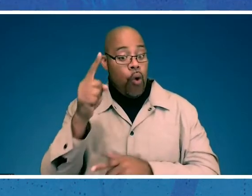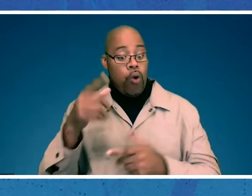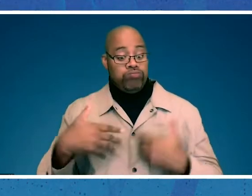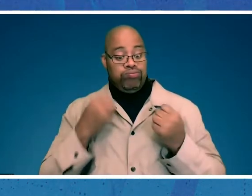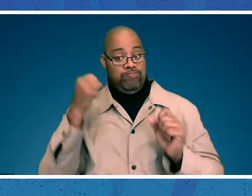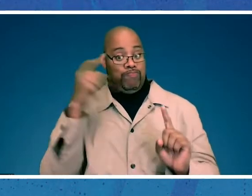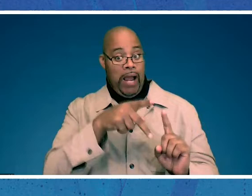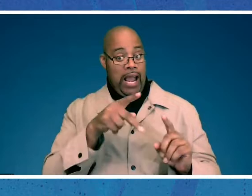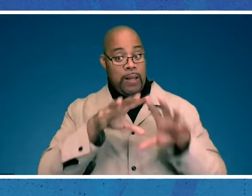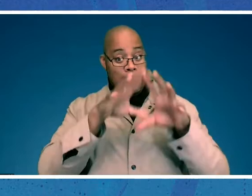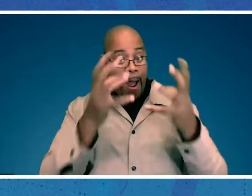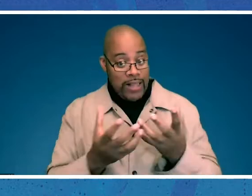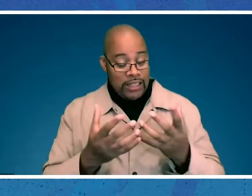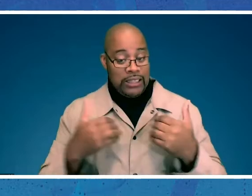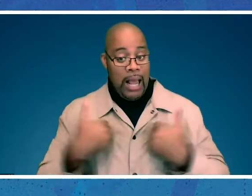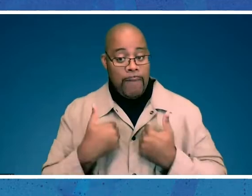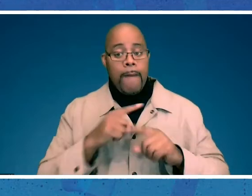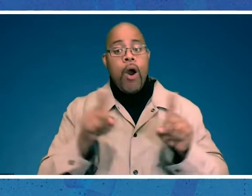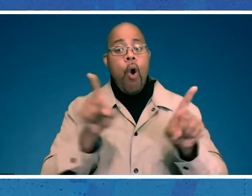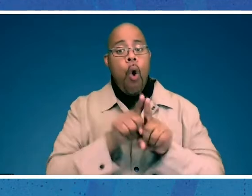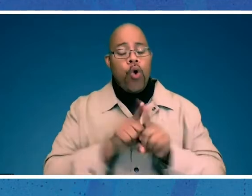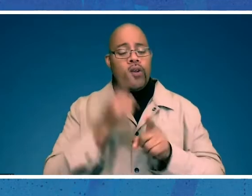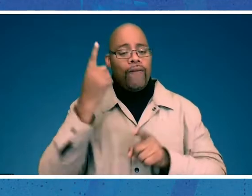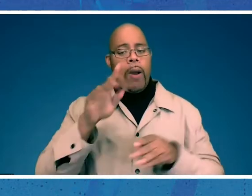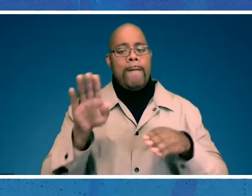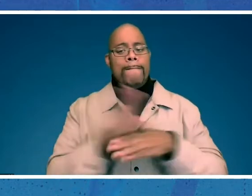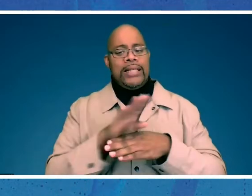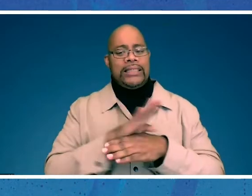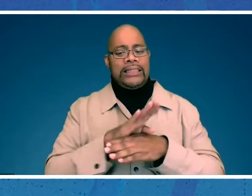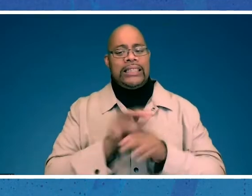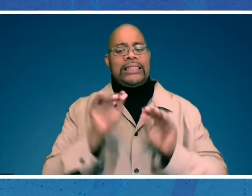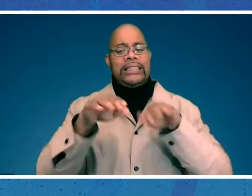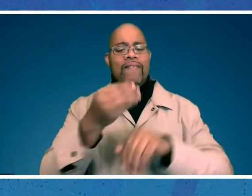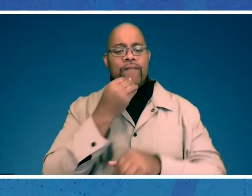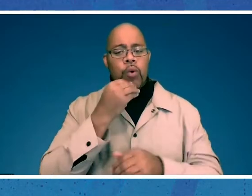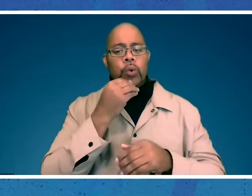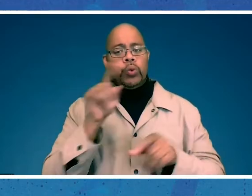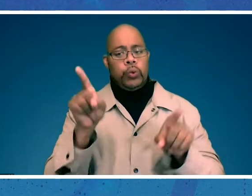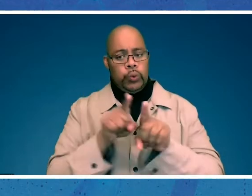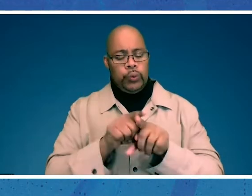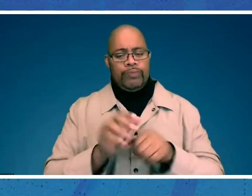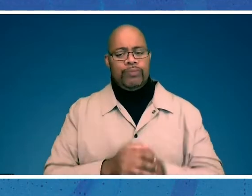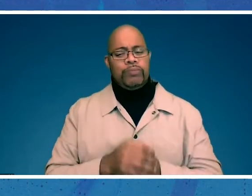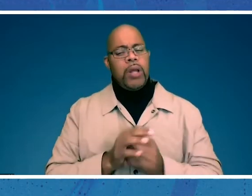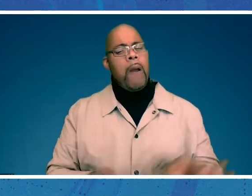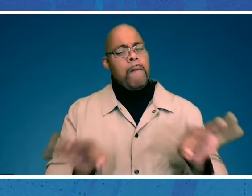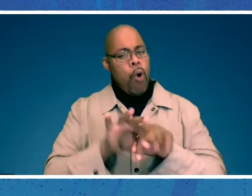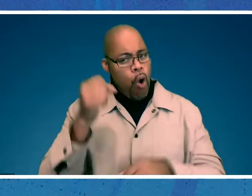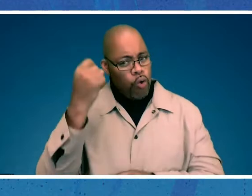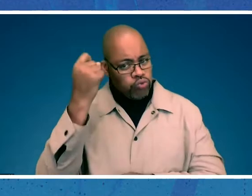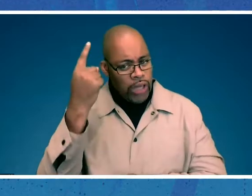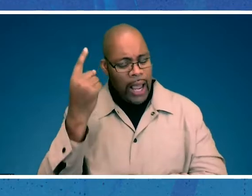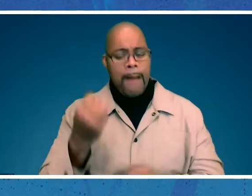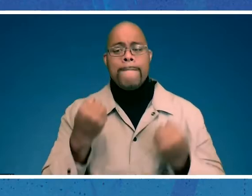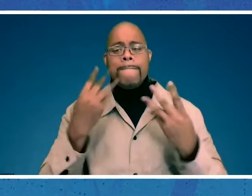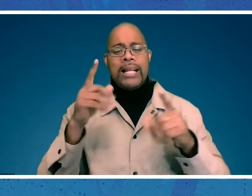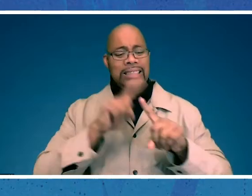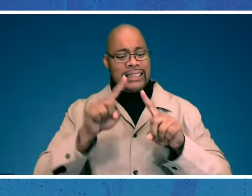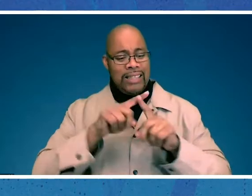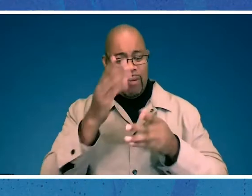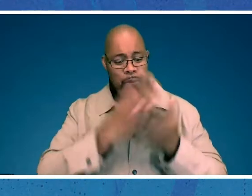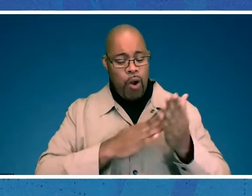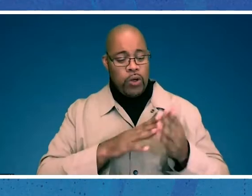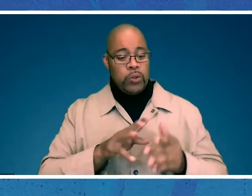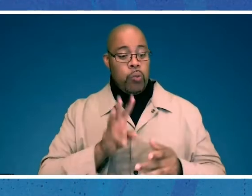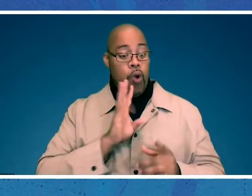of marine populations, but also for our commercial seafood industry as well. It's important to note that many sectors of